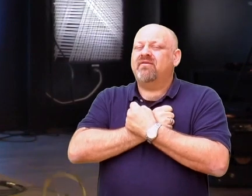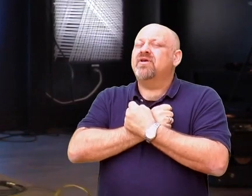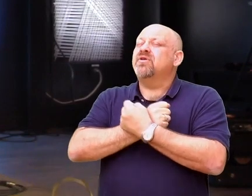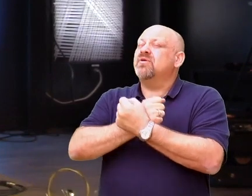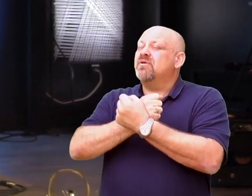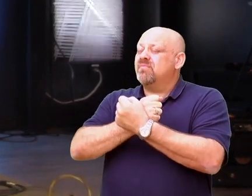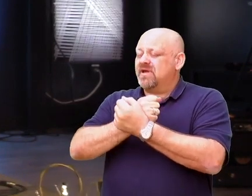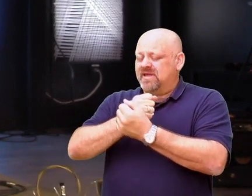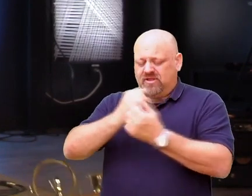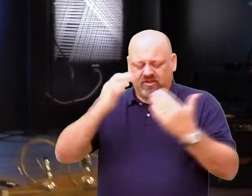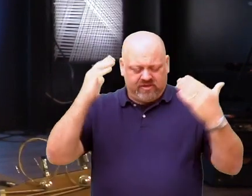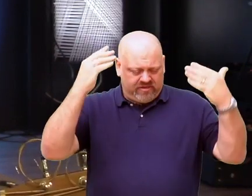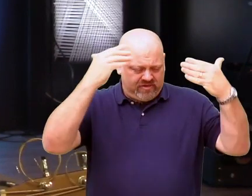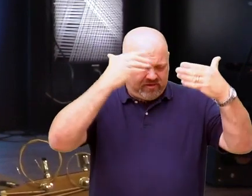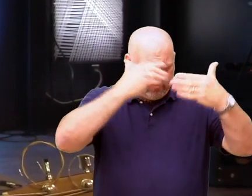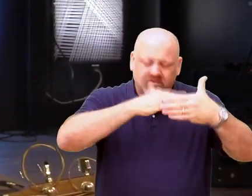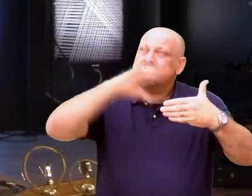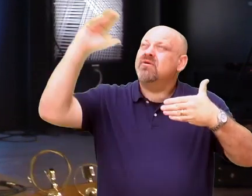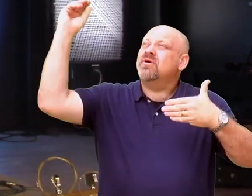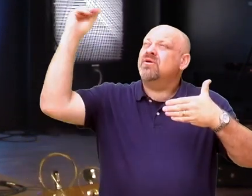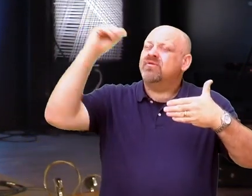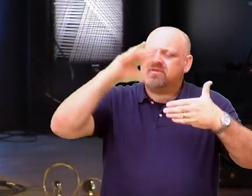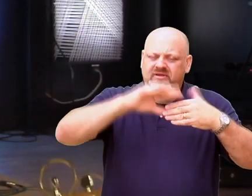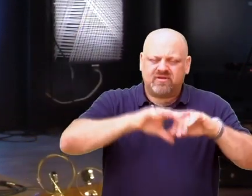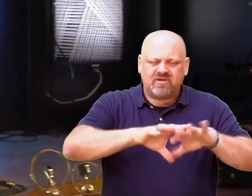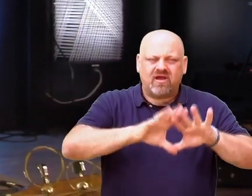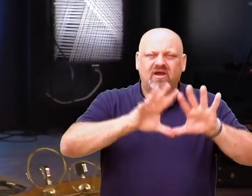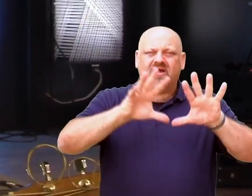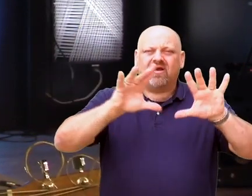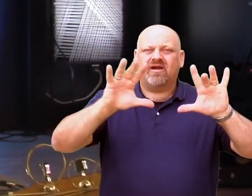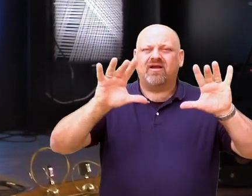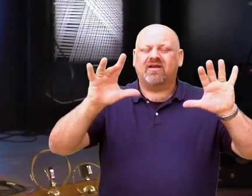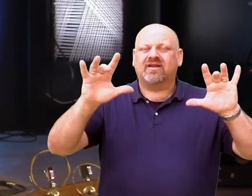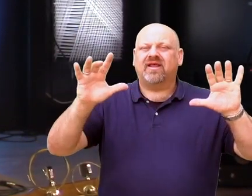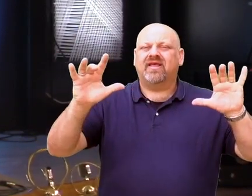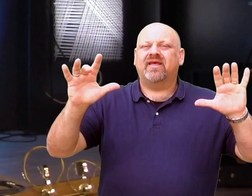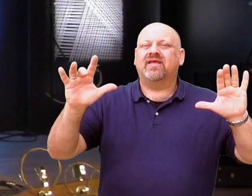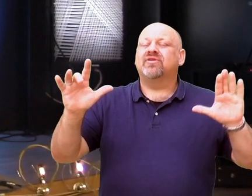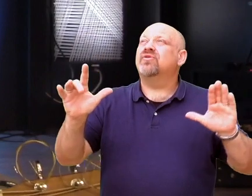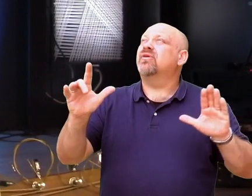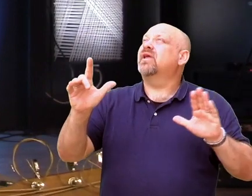love. You bring light to the